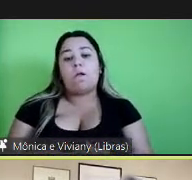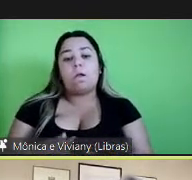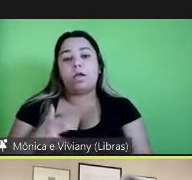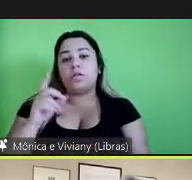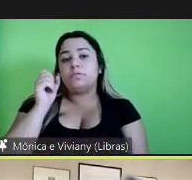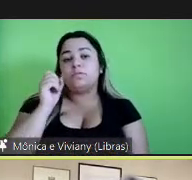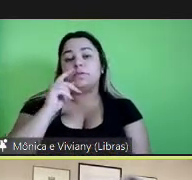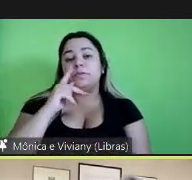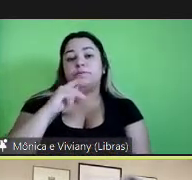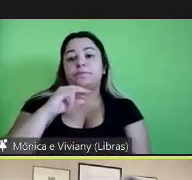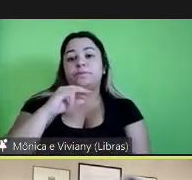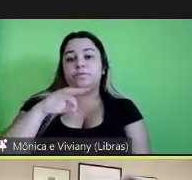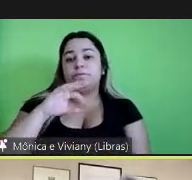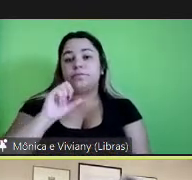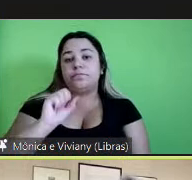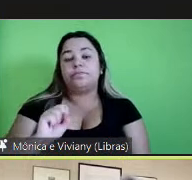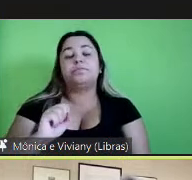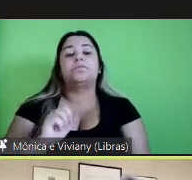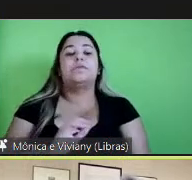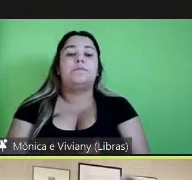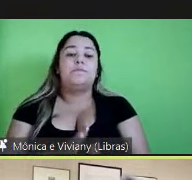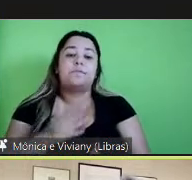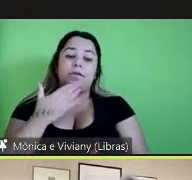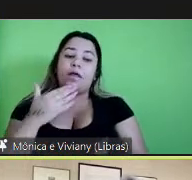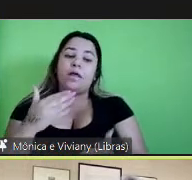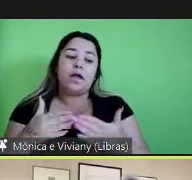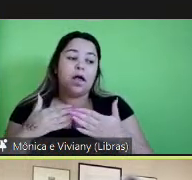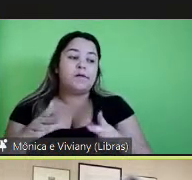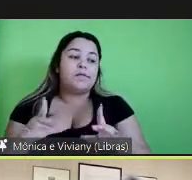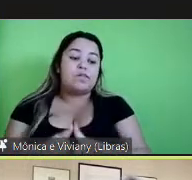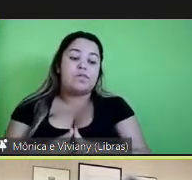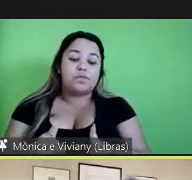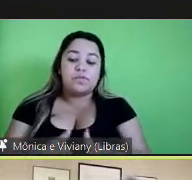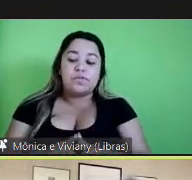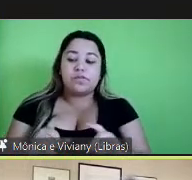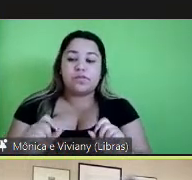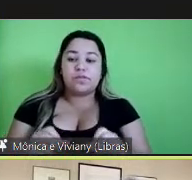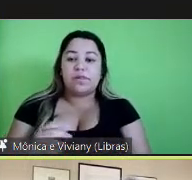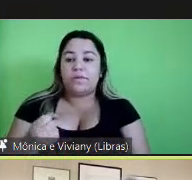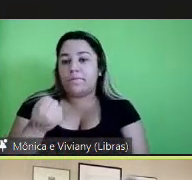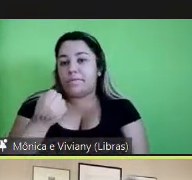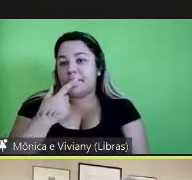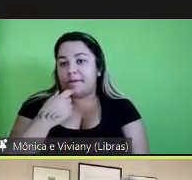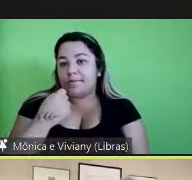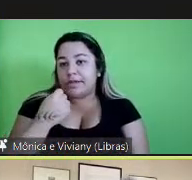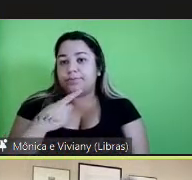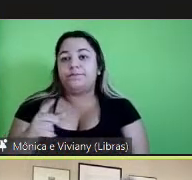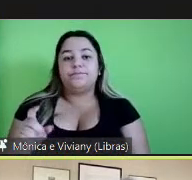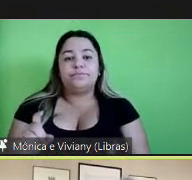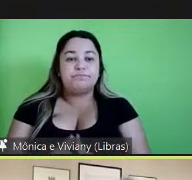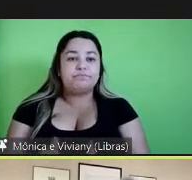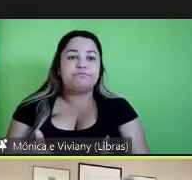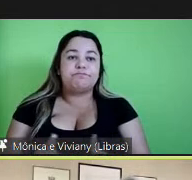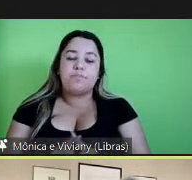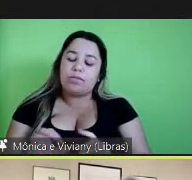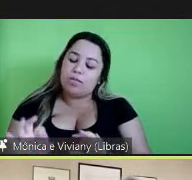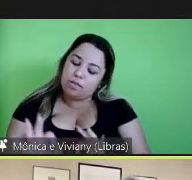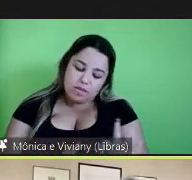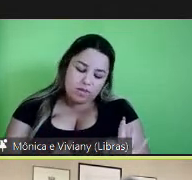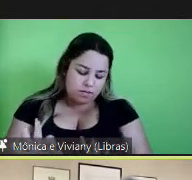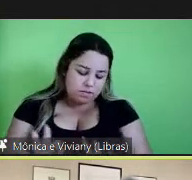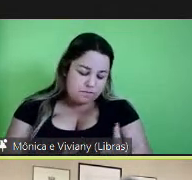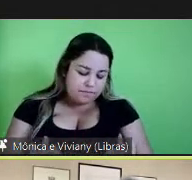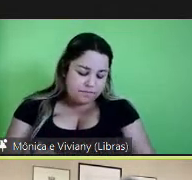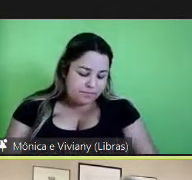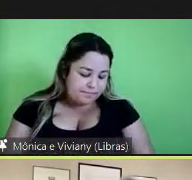resources and coverage of medication, and also in the way that we organize our care. The second